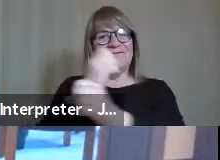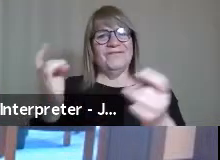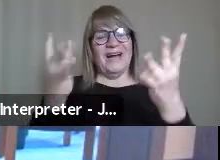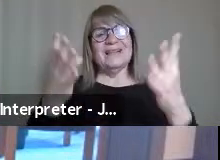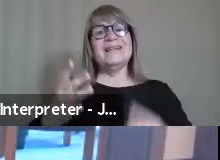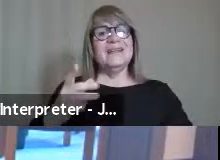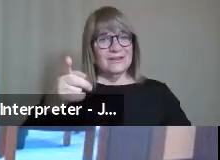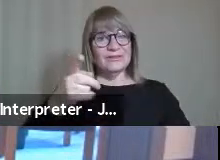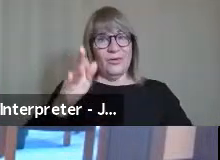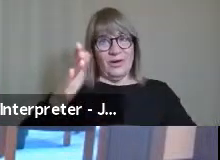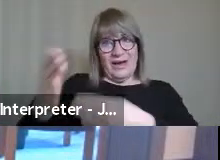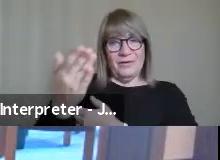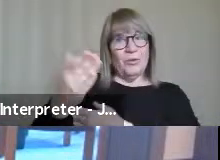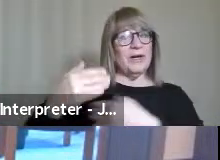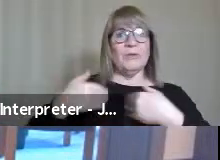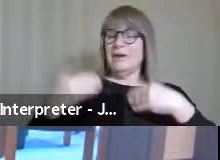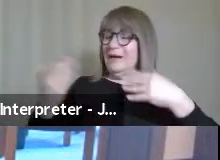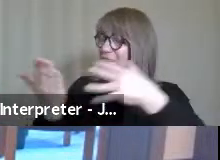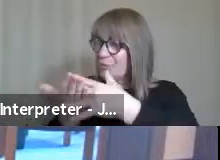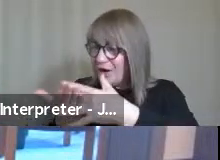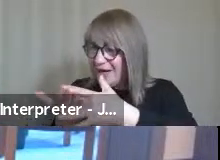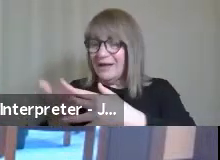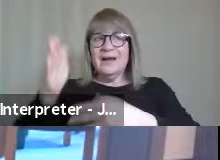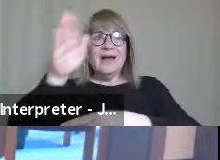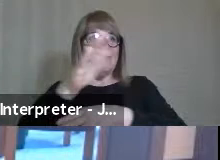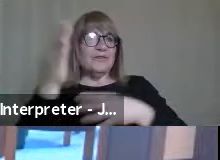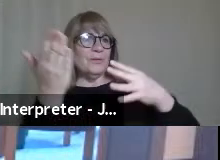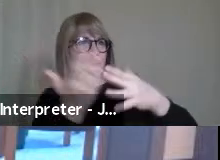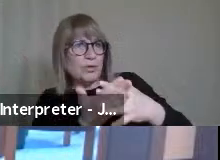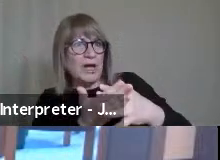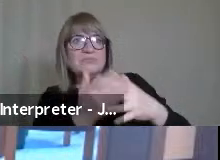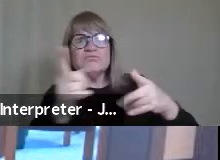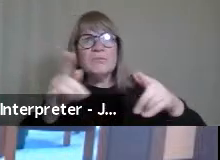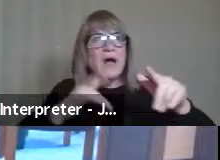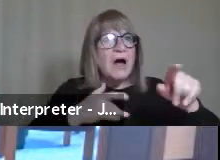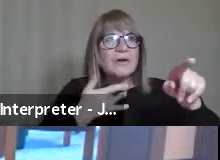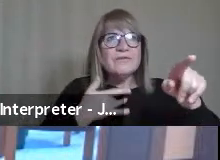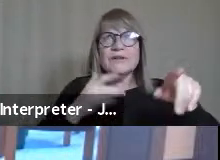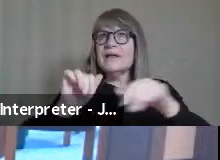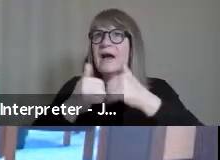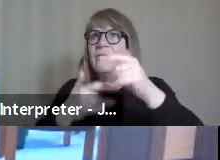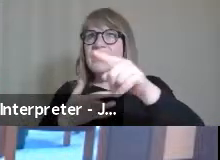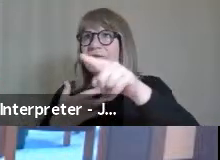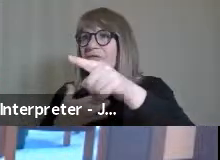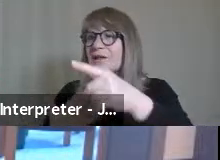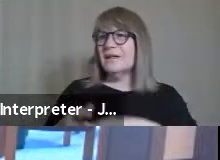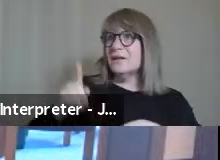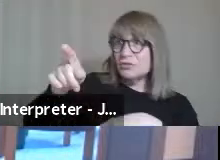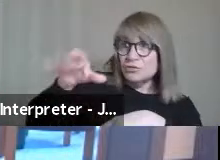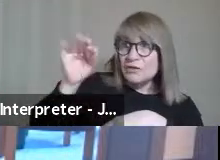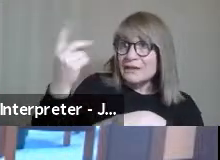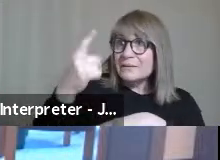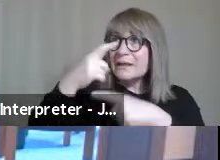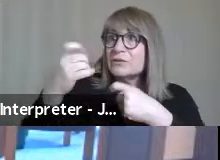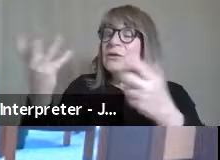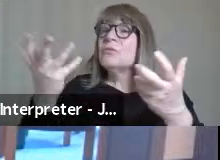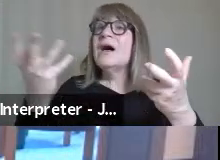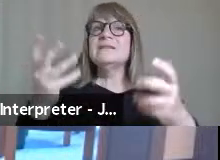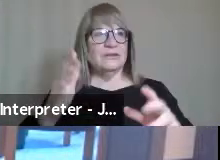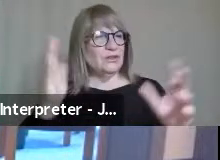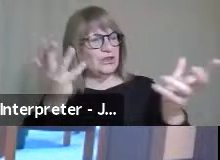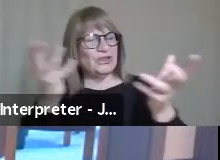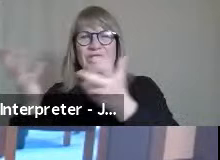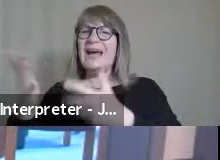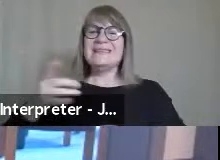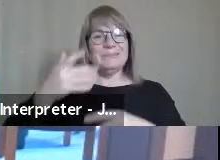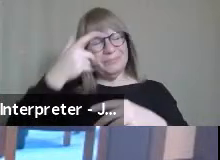and every afternoon to just check in share how people were feeling cases that they found interesting and i think that by the end